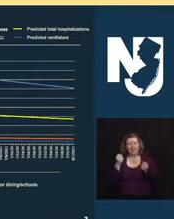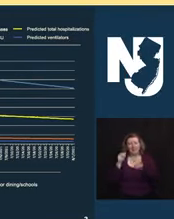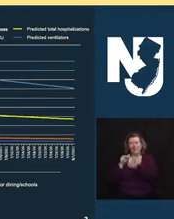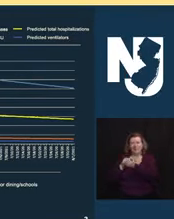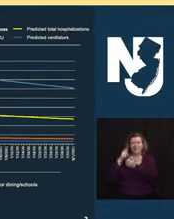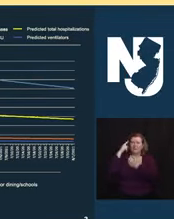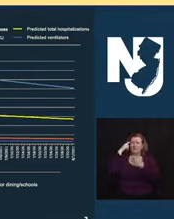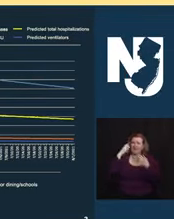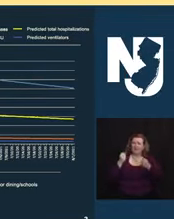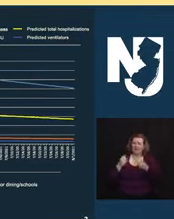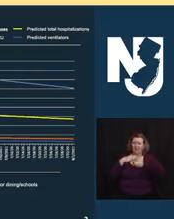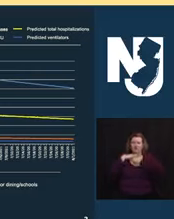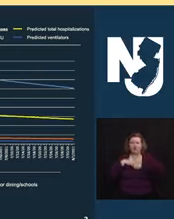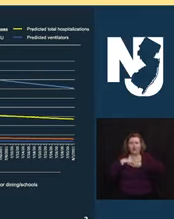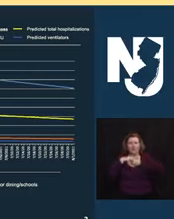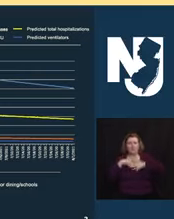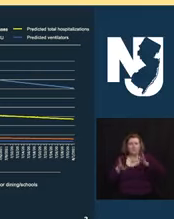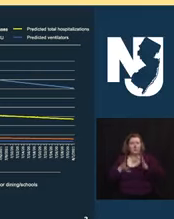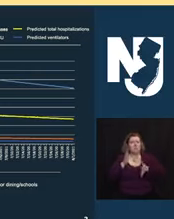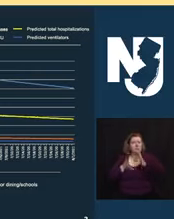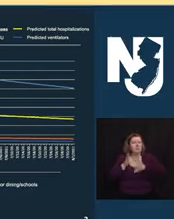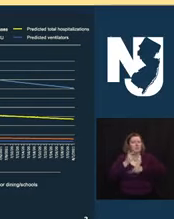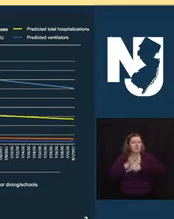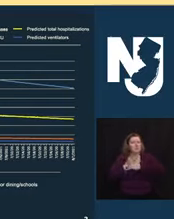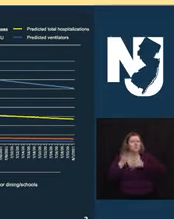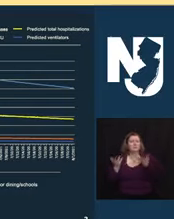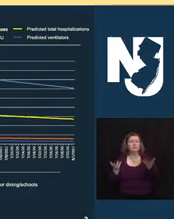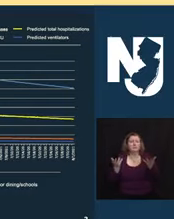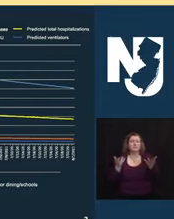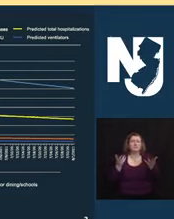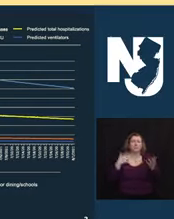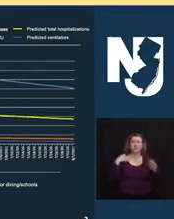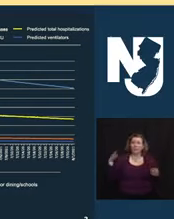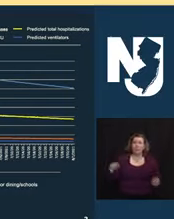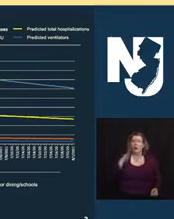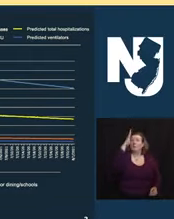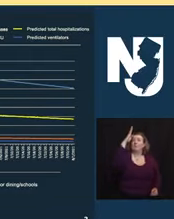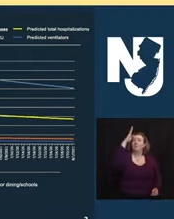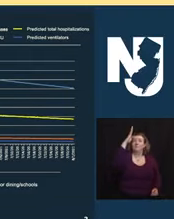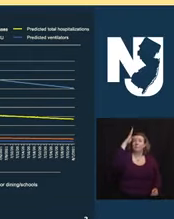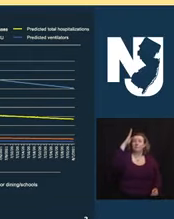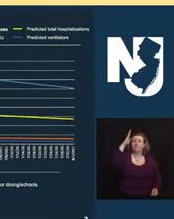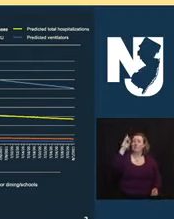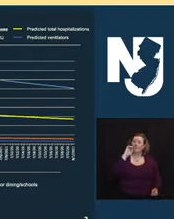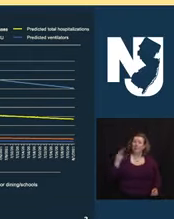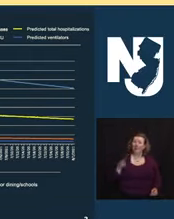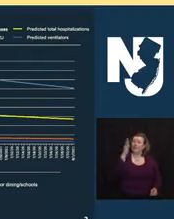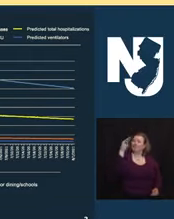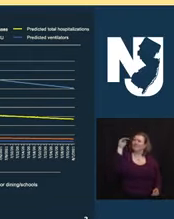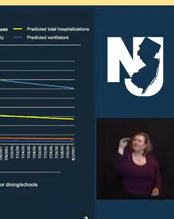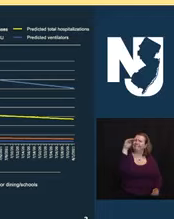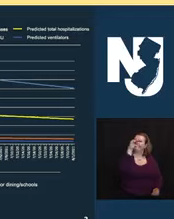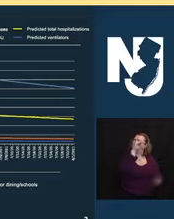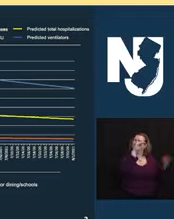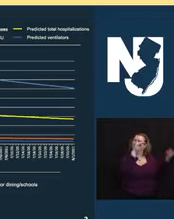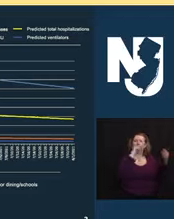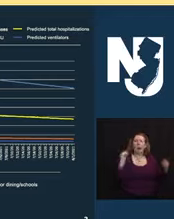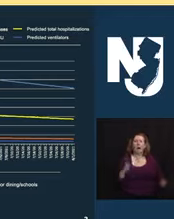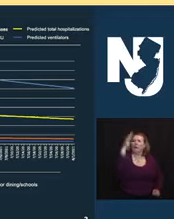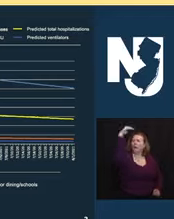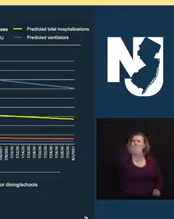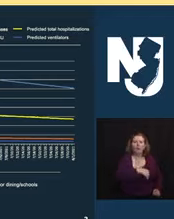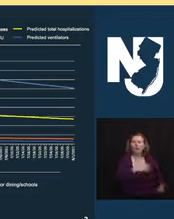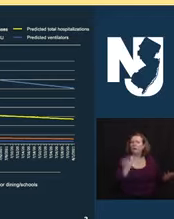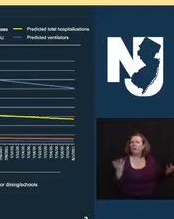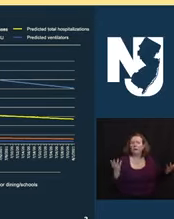here. I'm more concerned by how elongated this becomes if it's this scenario that we have to live through, and please God we